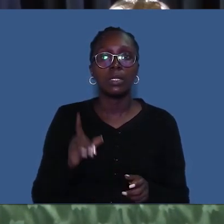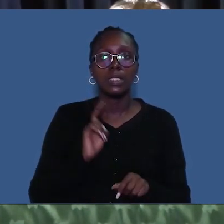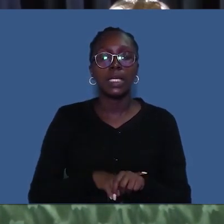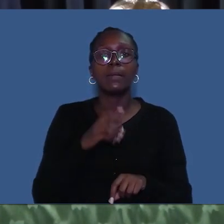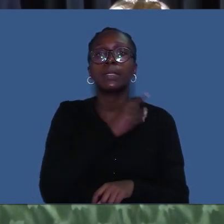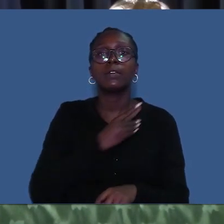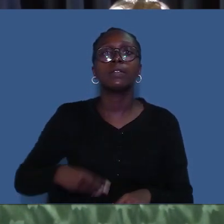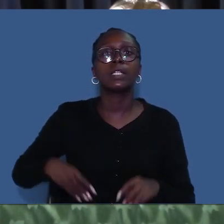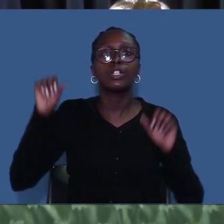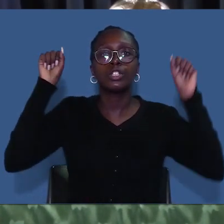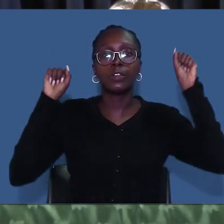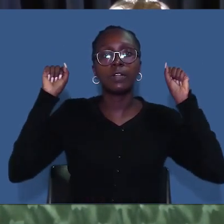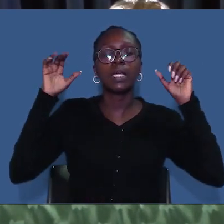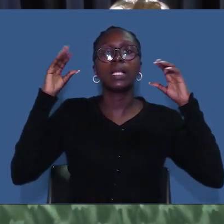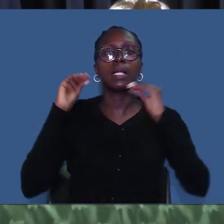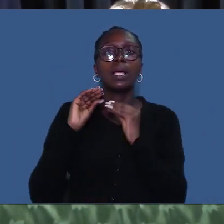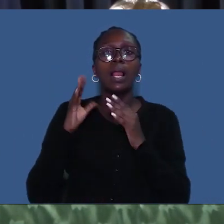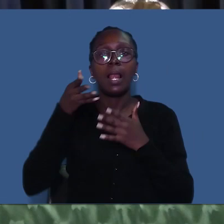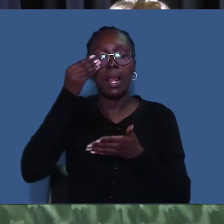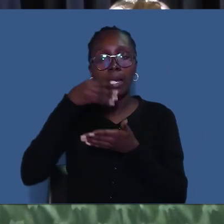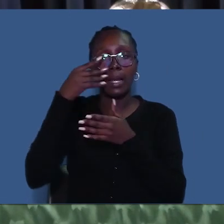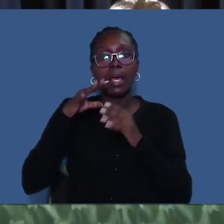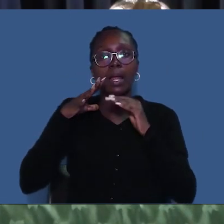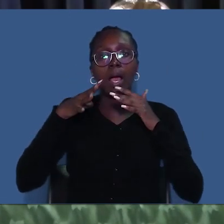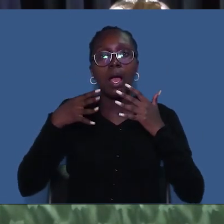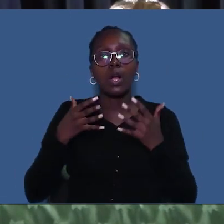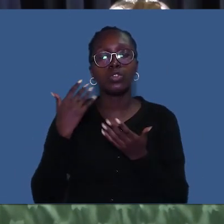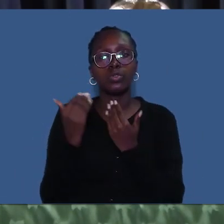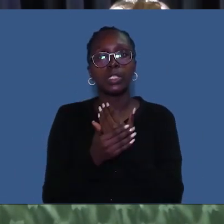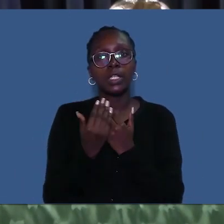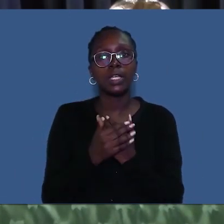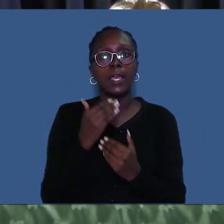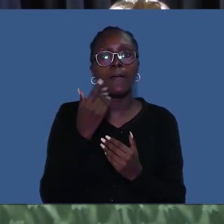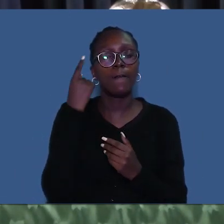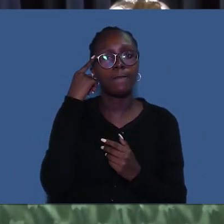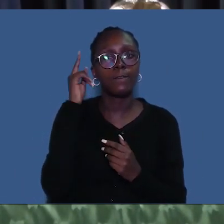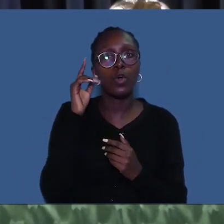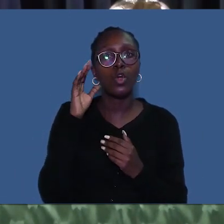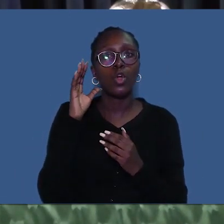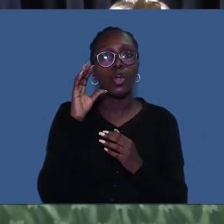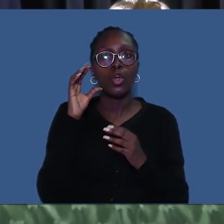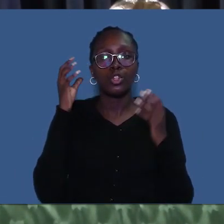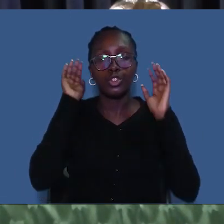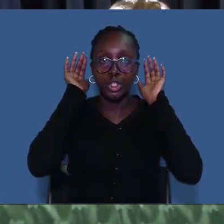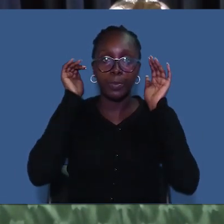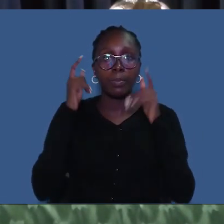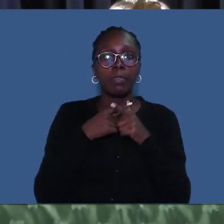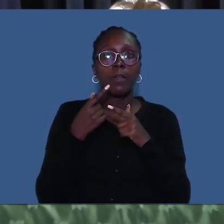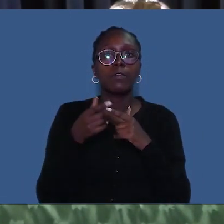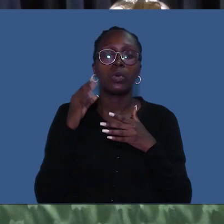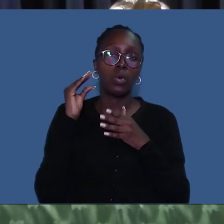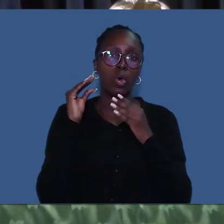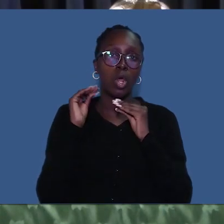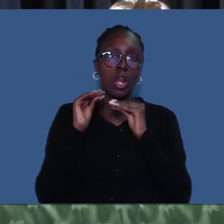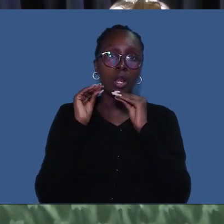of his hands. And we also need to look out for gratitude as we support the right candidate. David also thanked